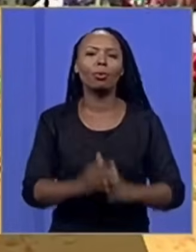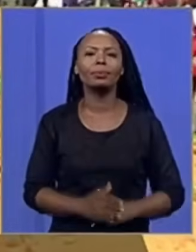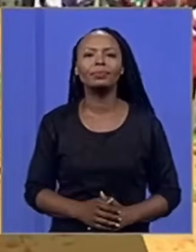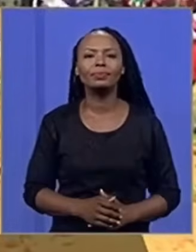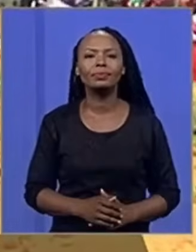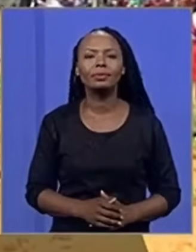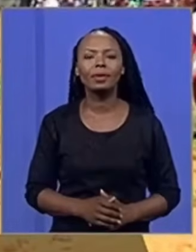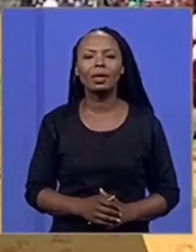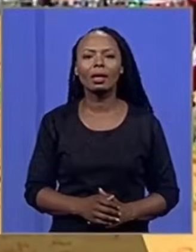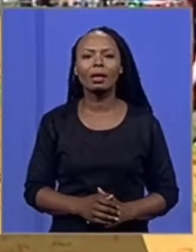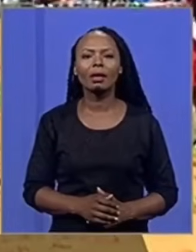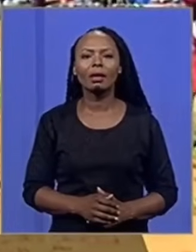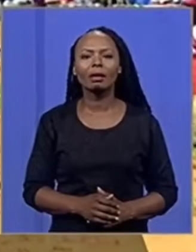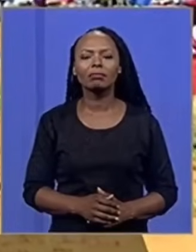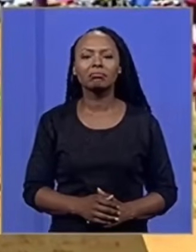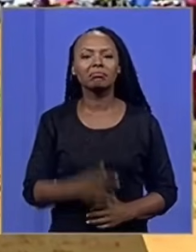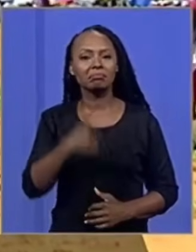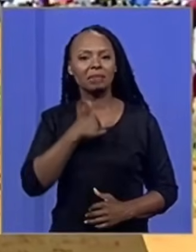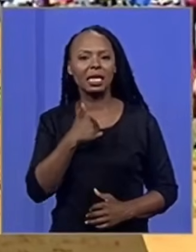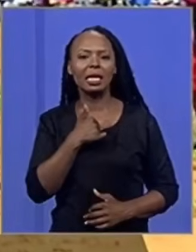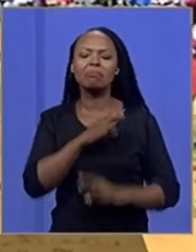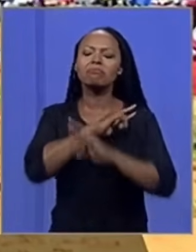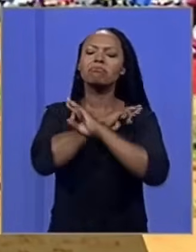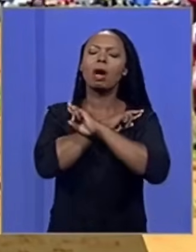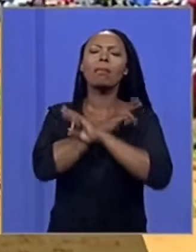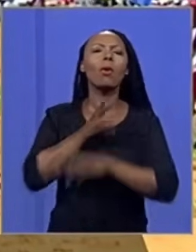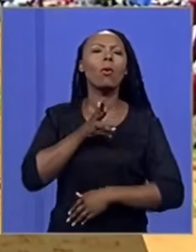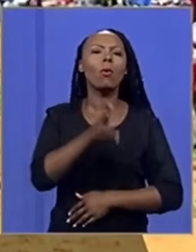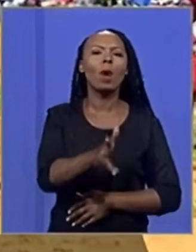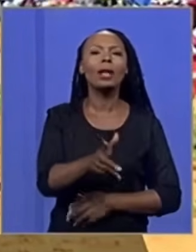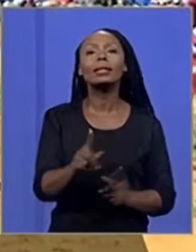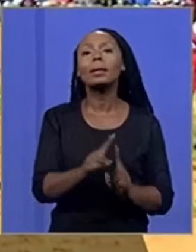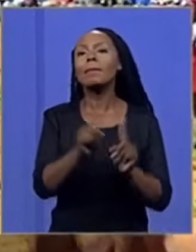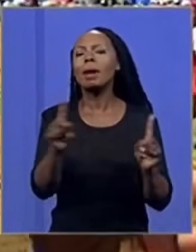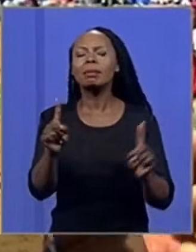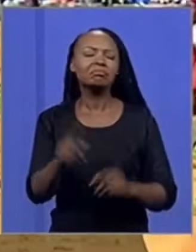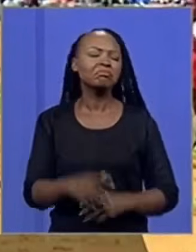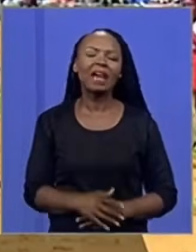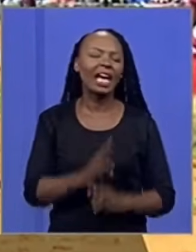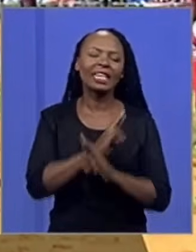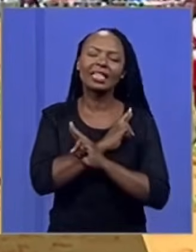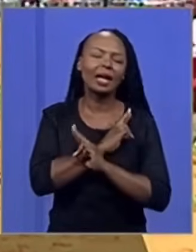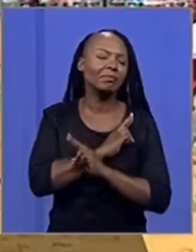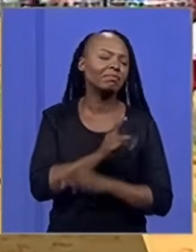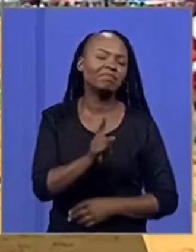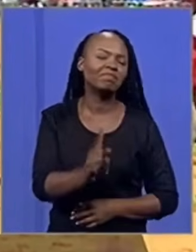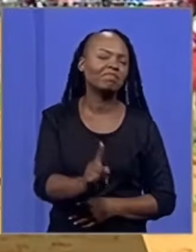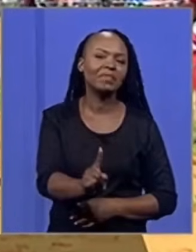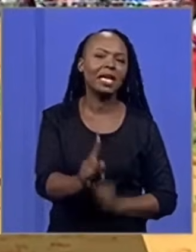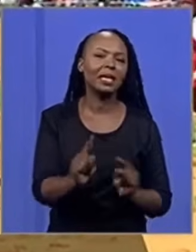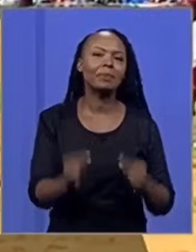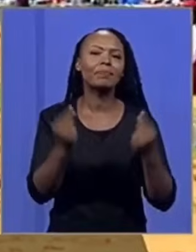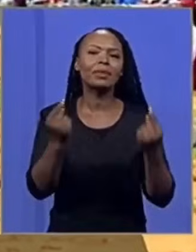Rena ne re setse re a retire bano re a bona gore ka se re retire young generation